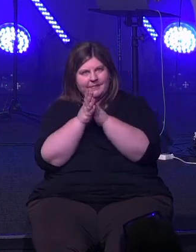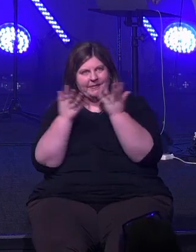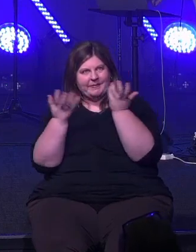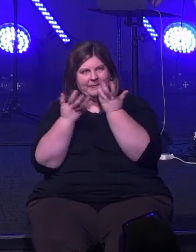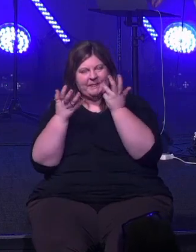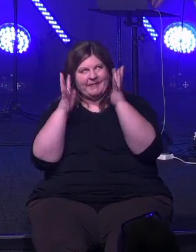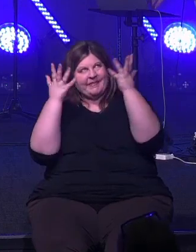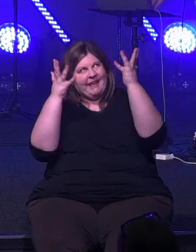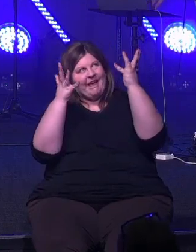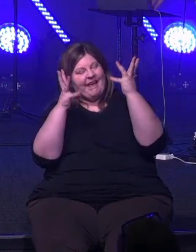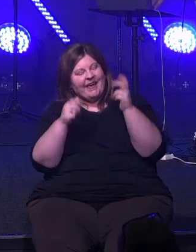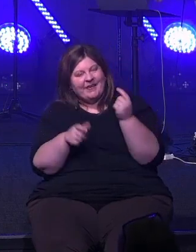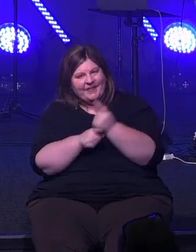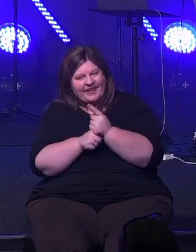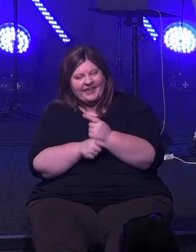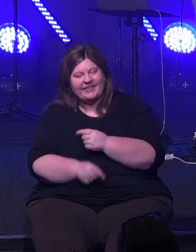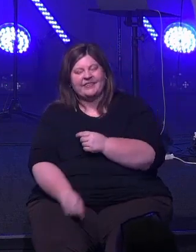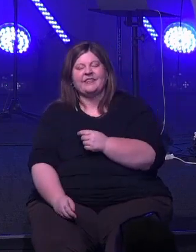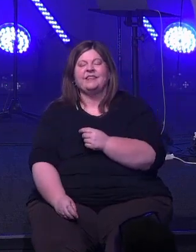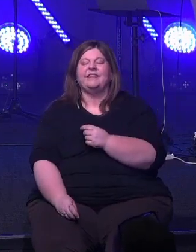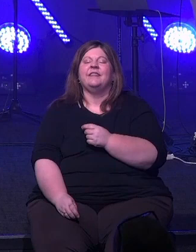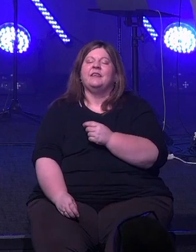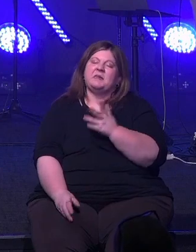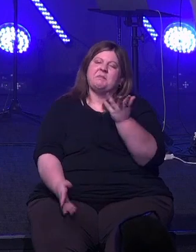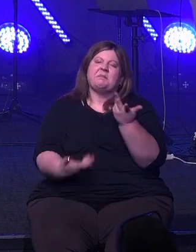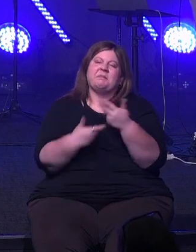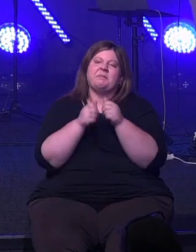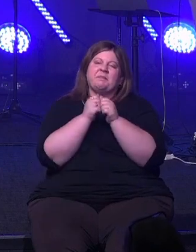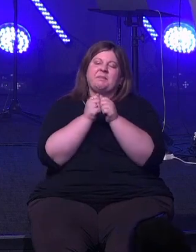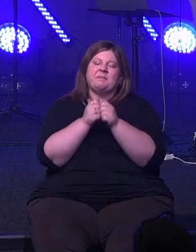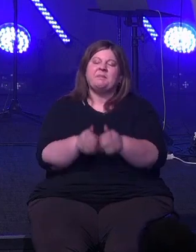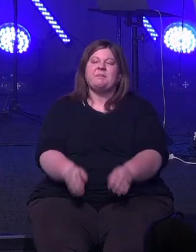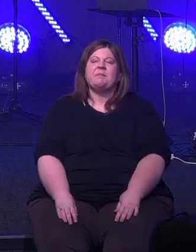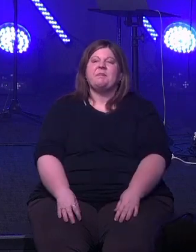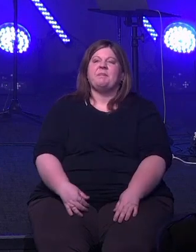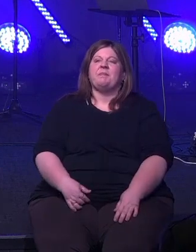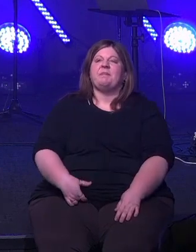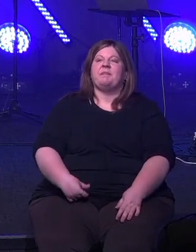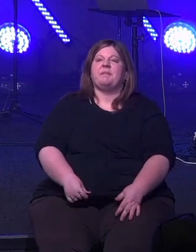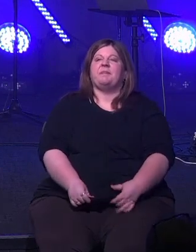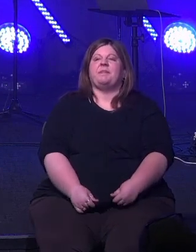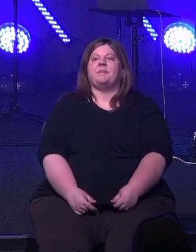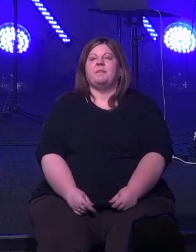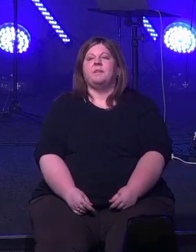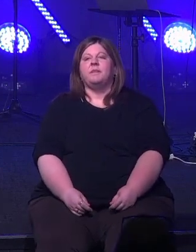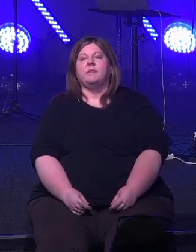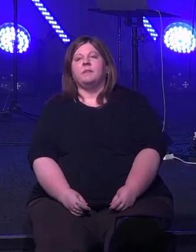morning. Amen? Amen. So will you join us as we continue worshiping?